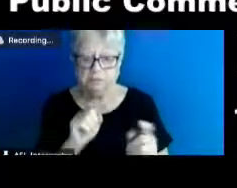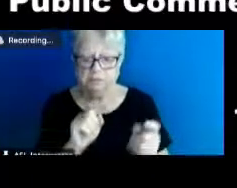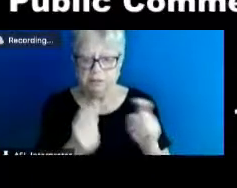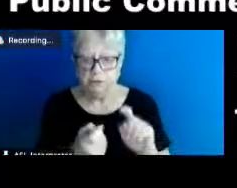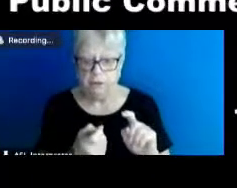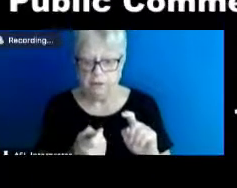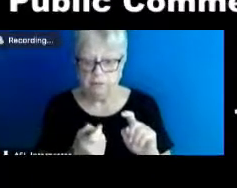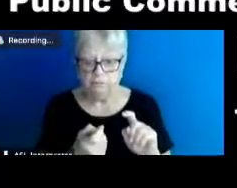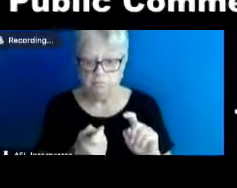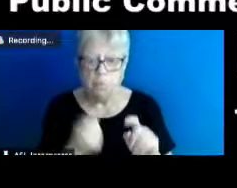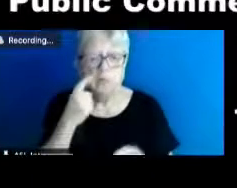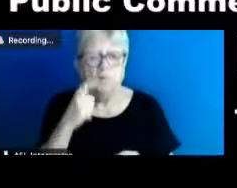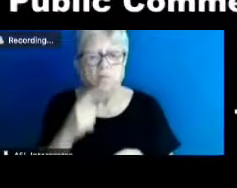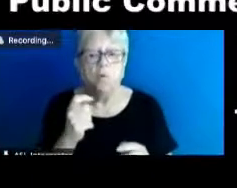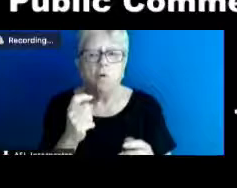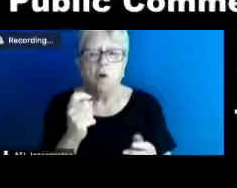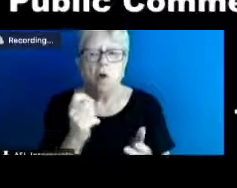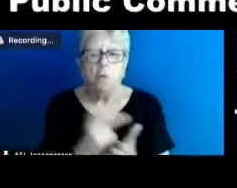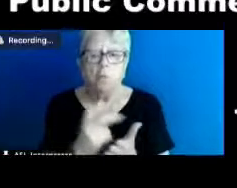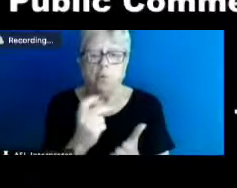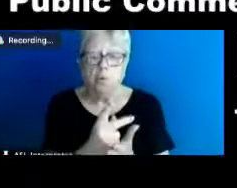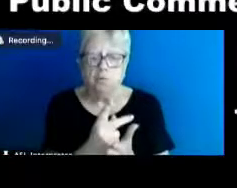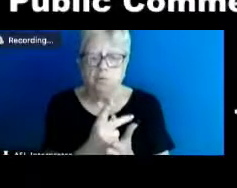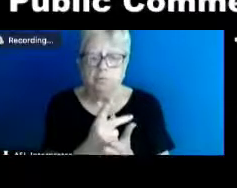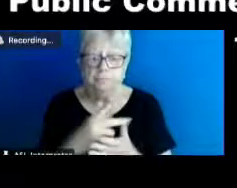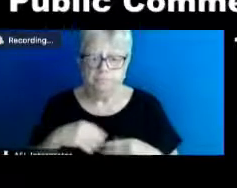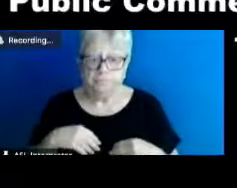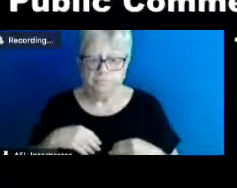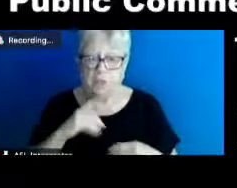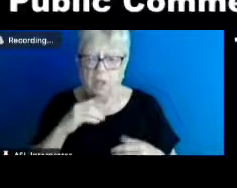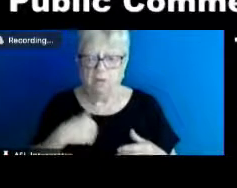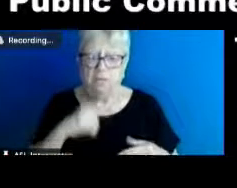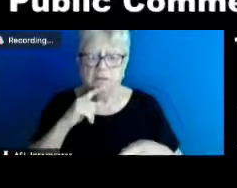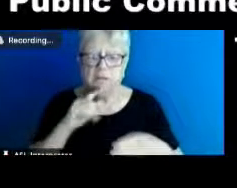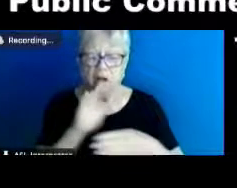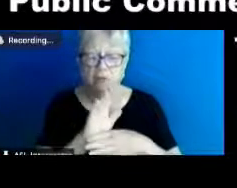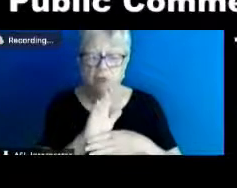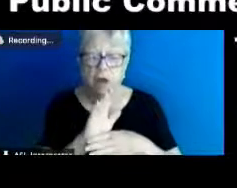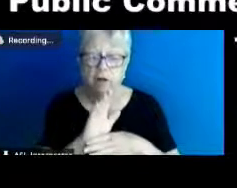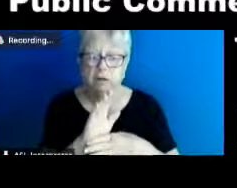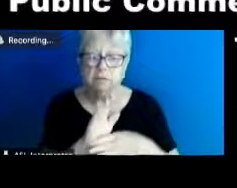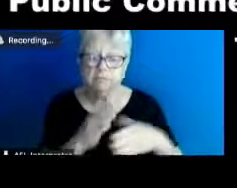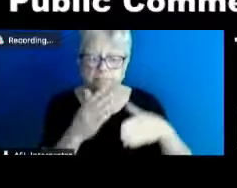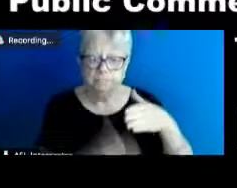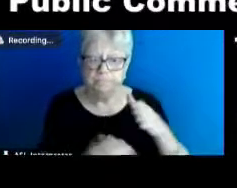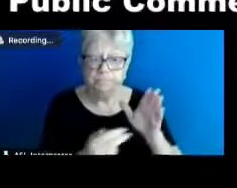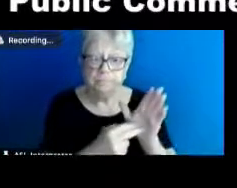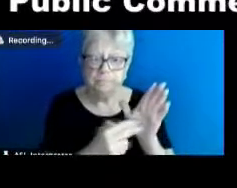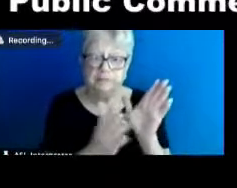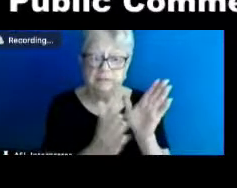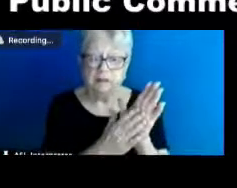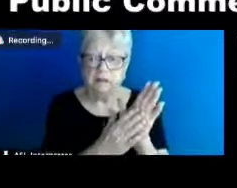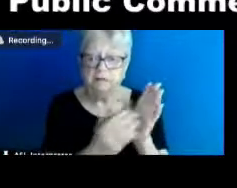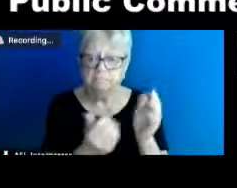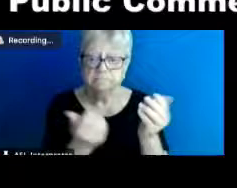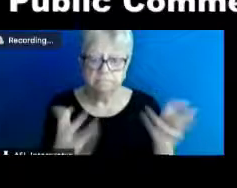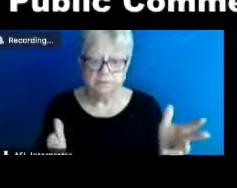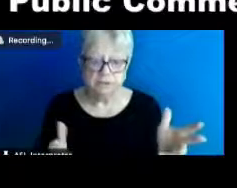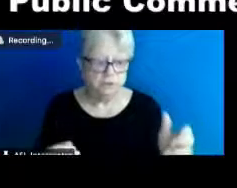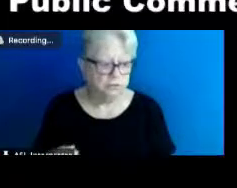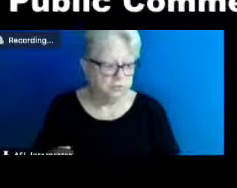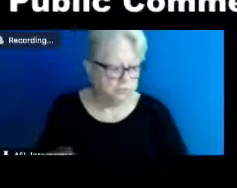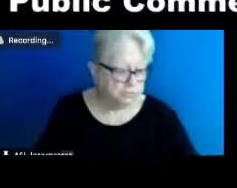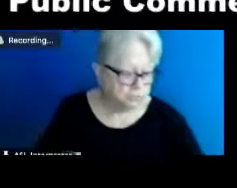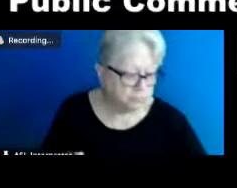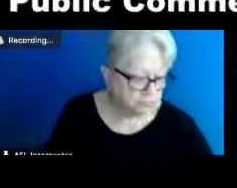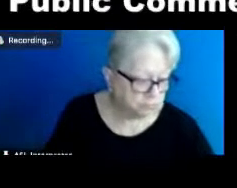for approval to finally get this contract executed. Very good. So the clause